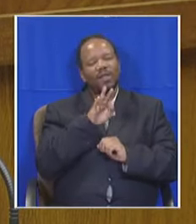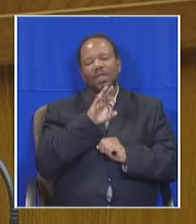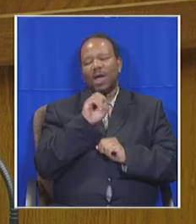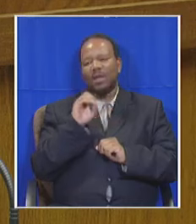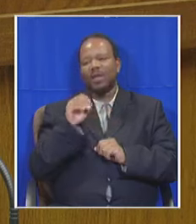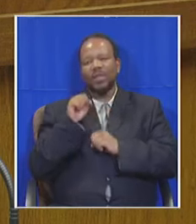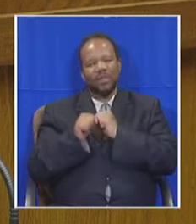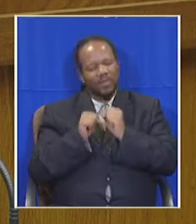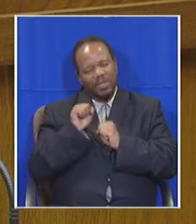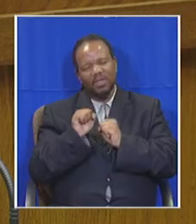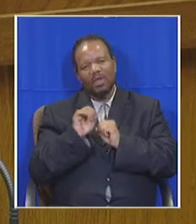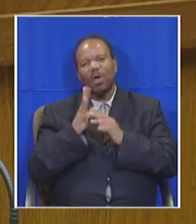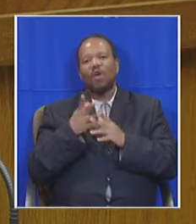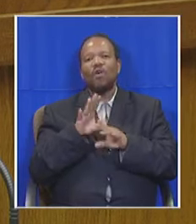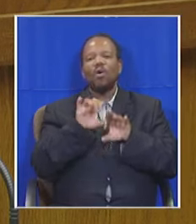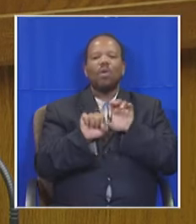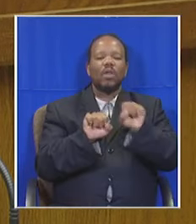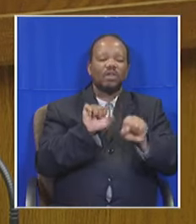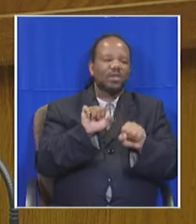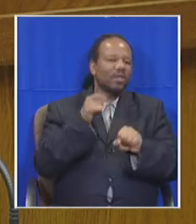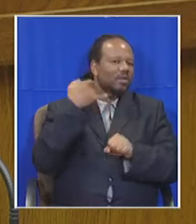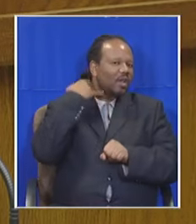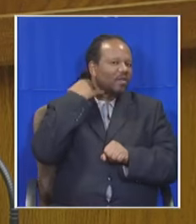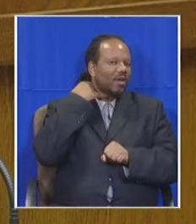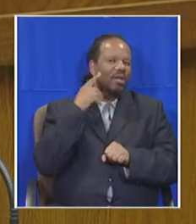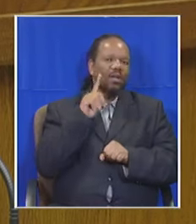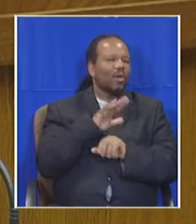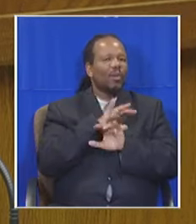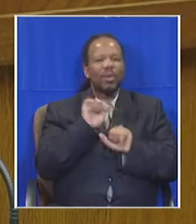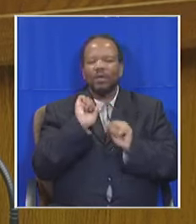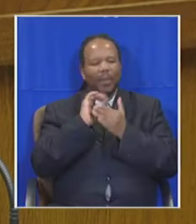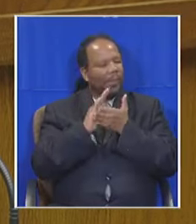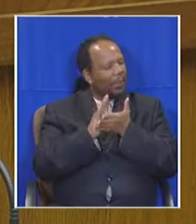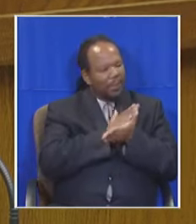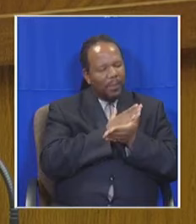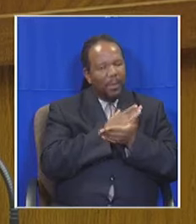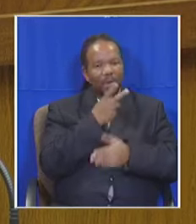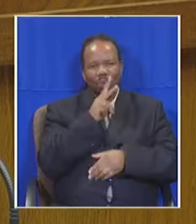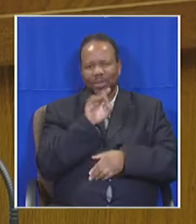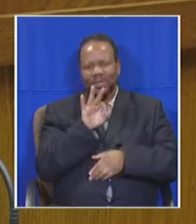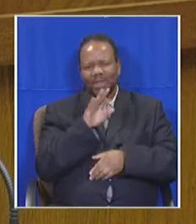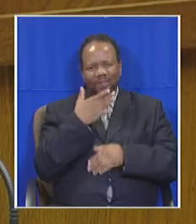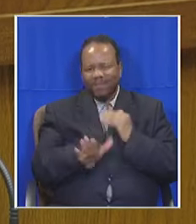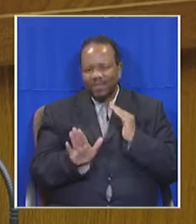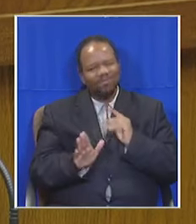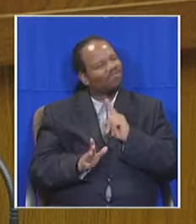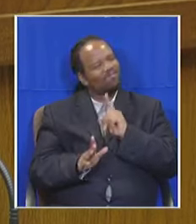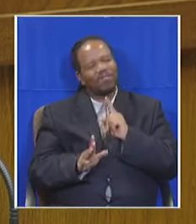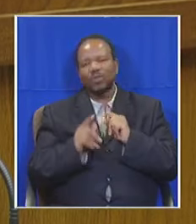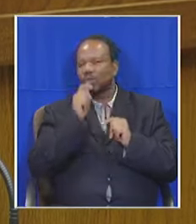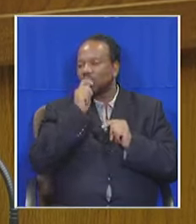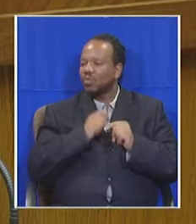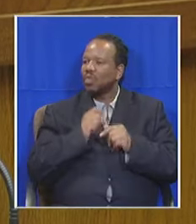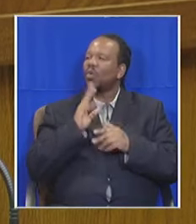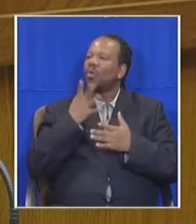colonialism and slavery cannot and will never be erased in 23 years. That's a fact, Honorable Kasim. Let